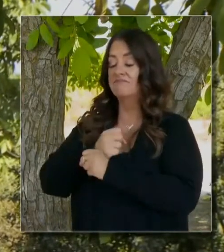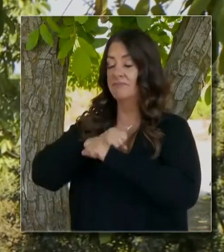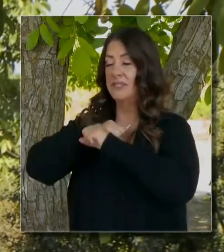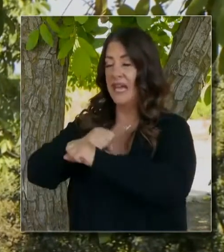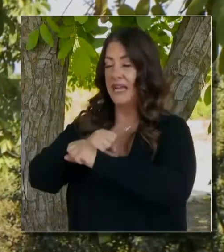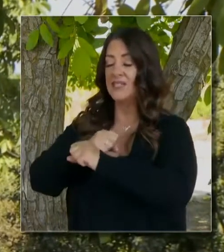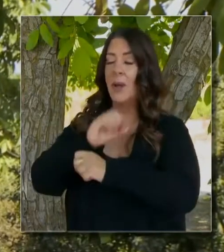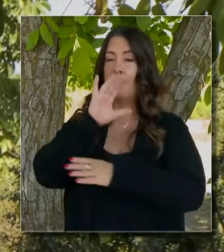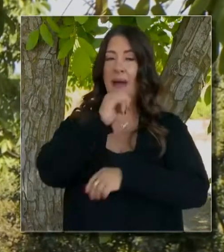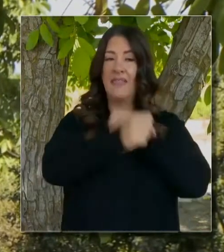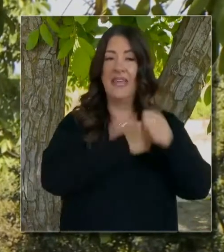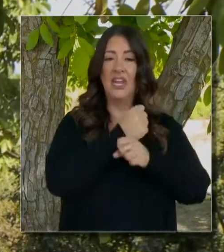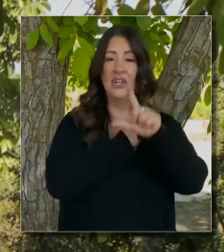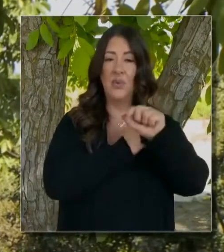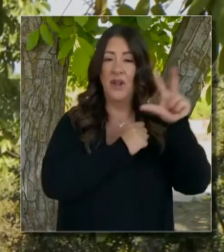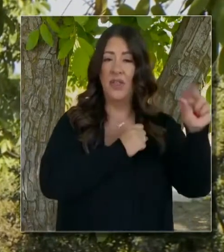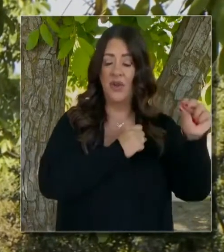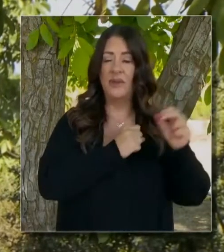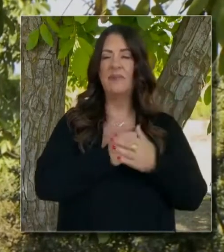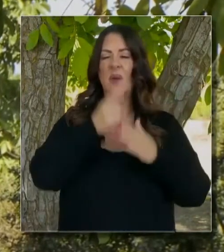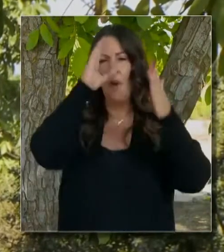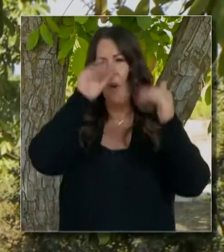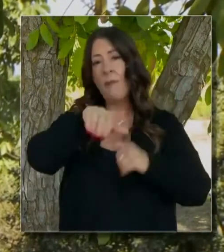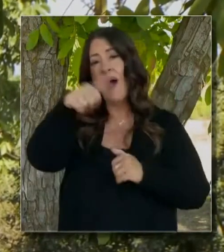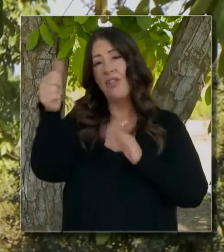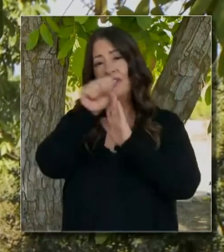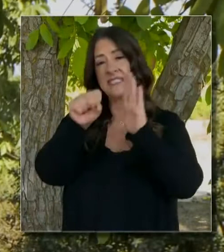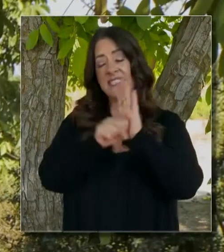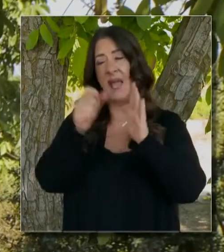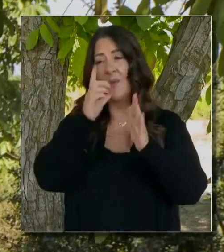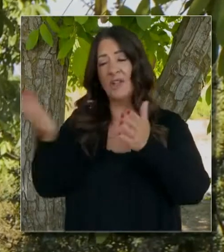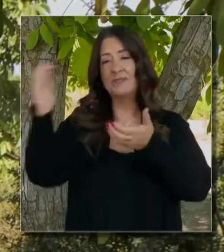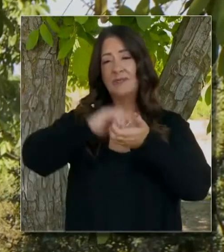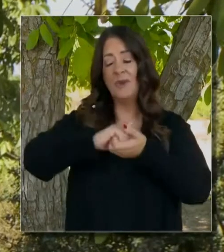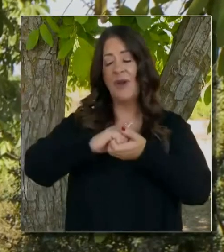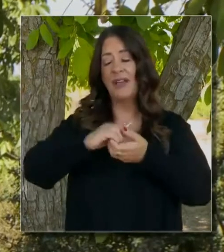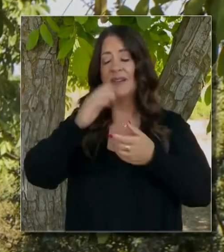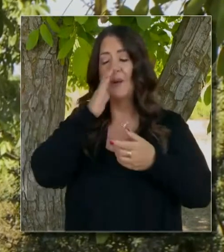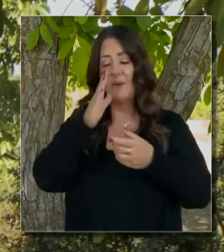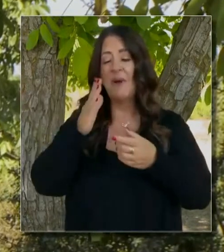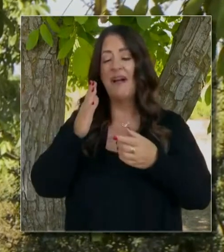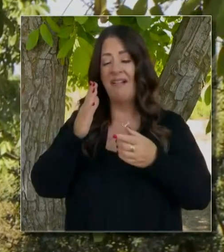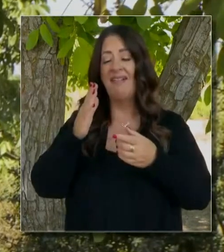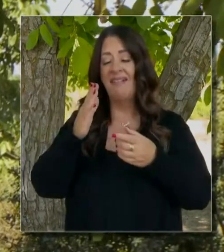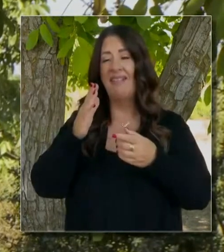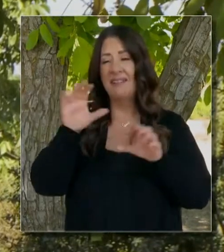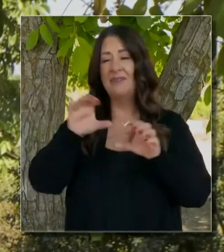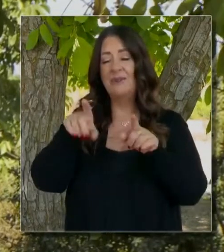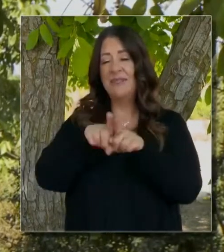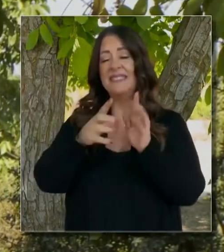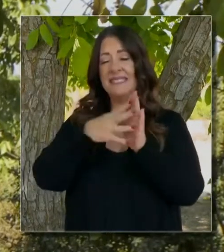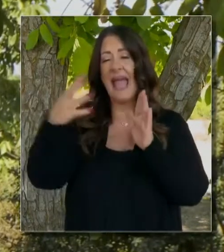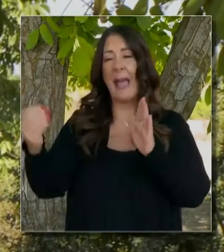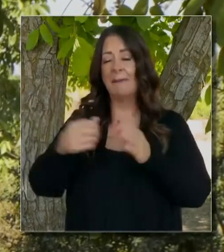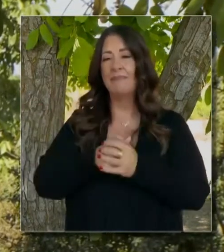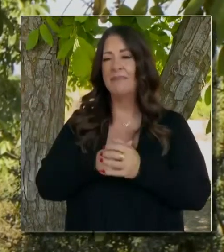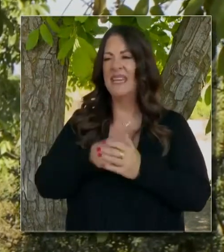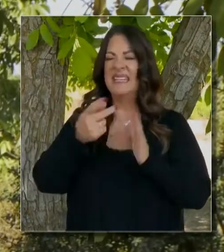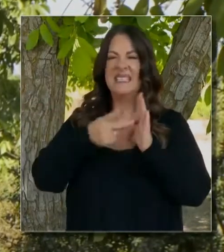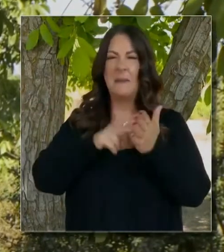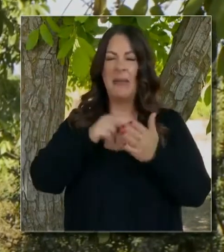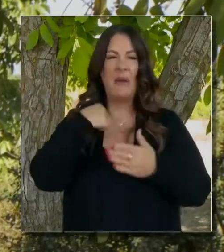see other states adopt similar strategies, and we can do so that doesn't hurt builders, doesn't deny our audacious housing goals,